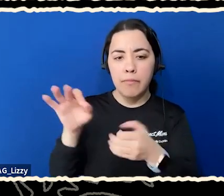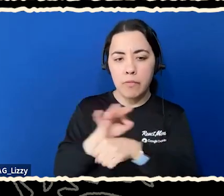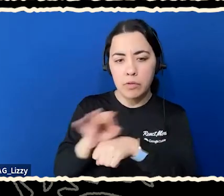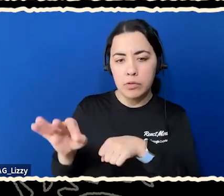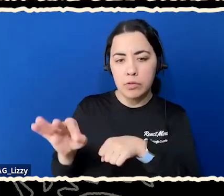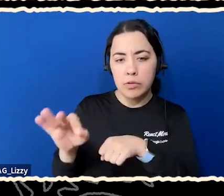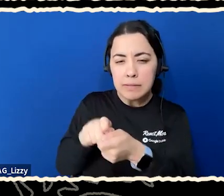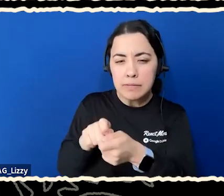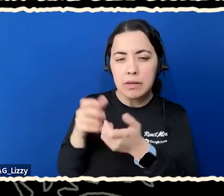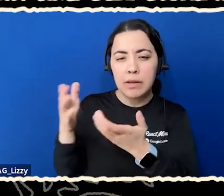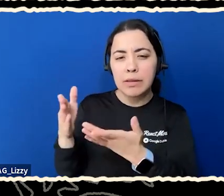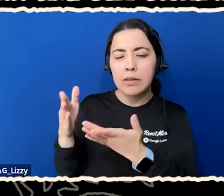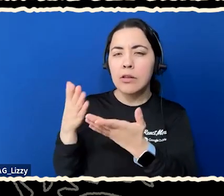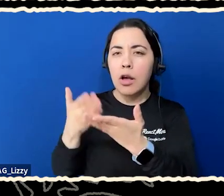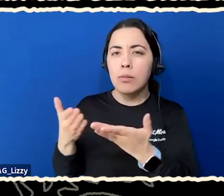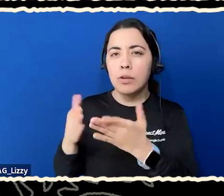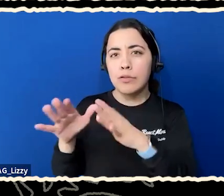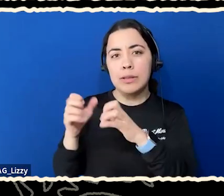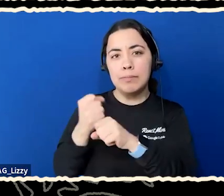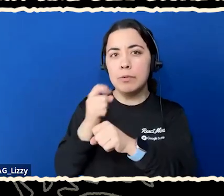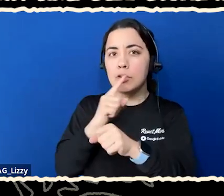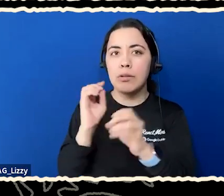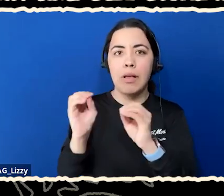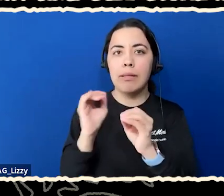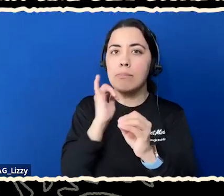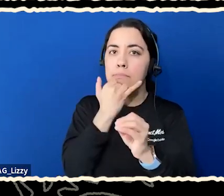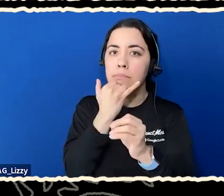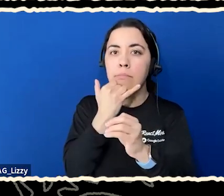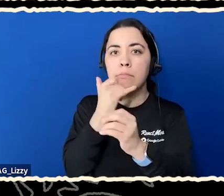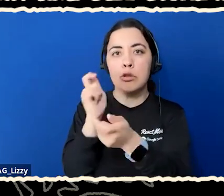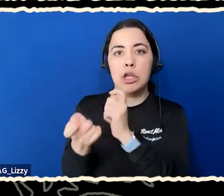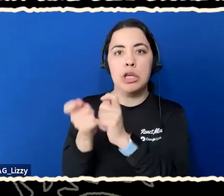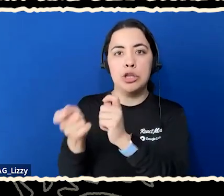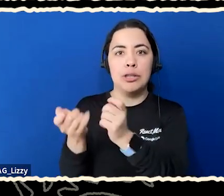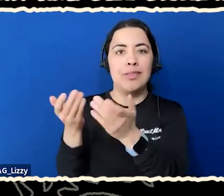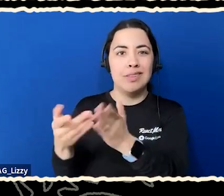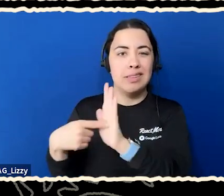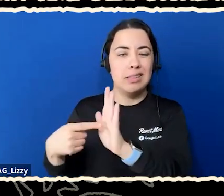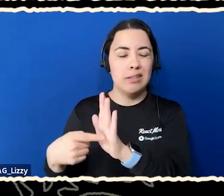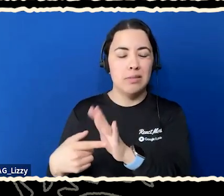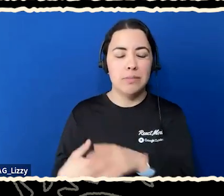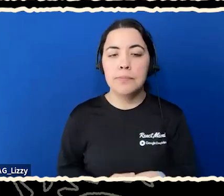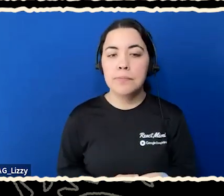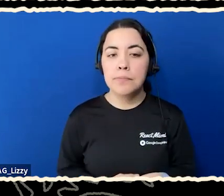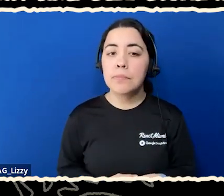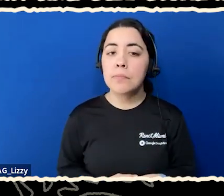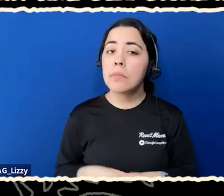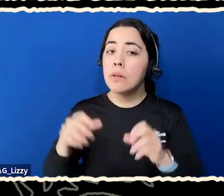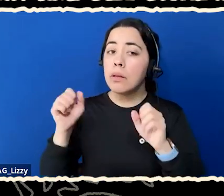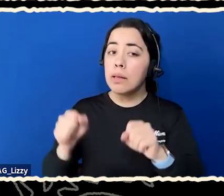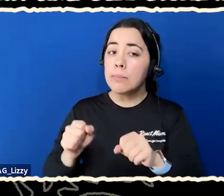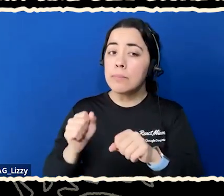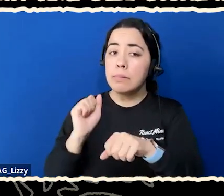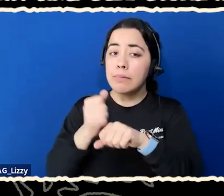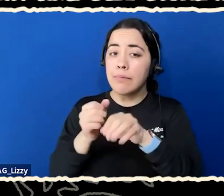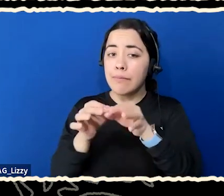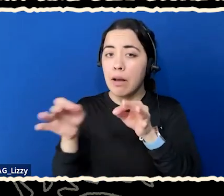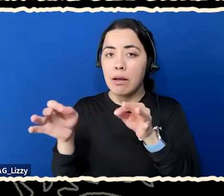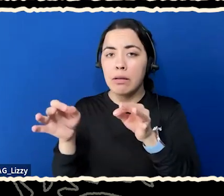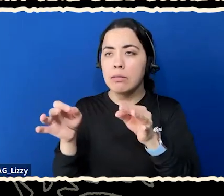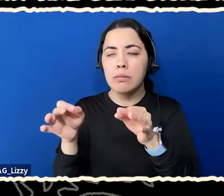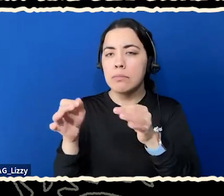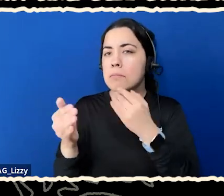ensure nothing accidentally mutates this shared instance. So this can be defined like globally